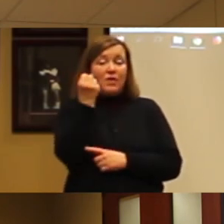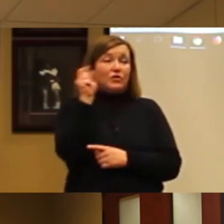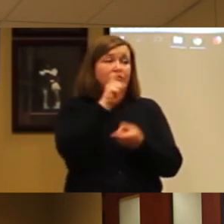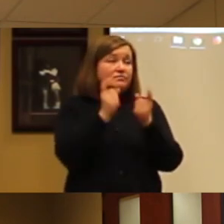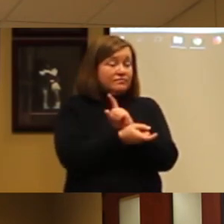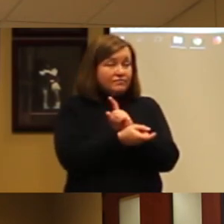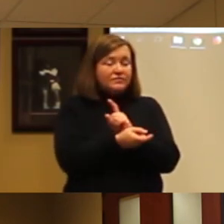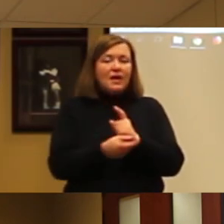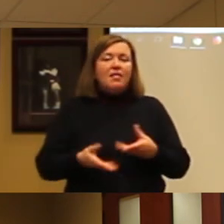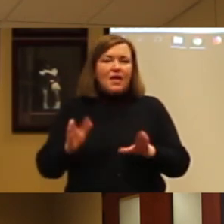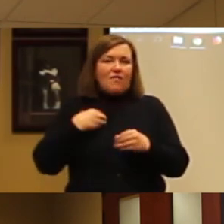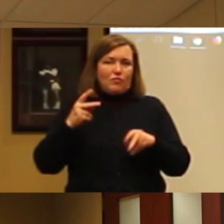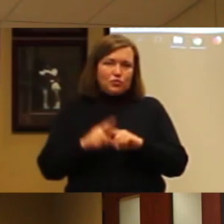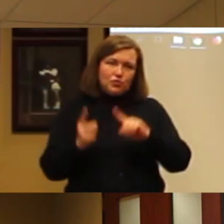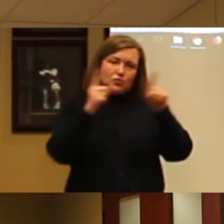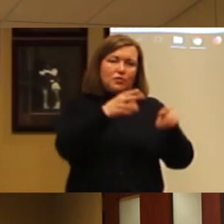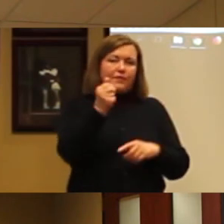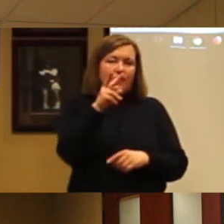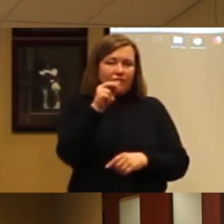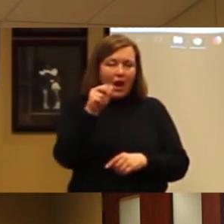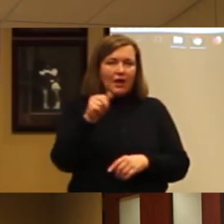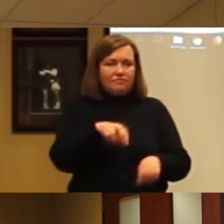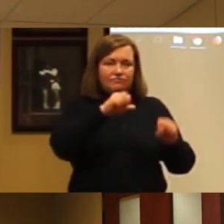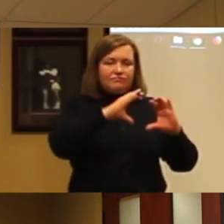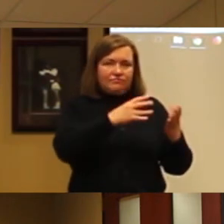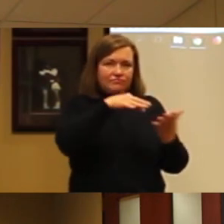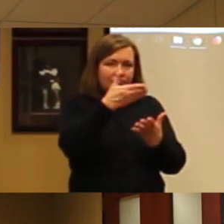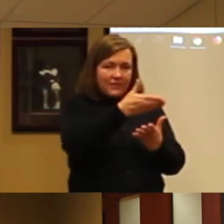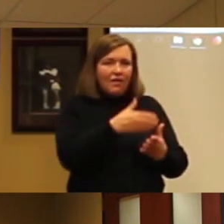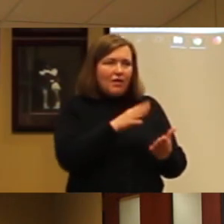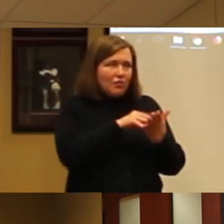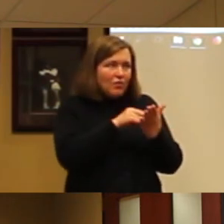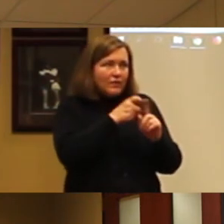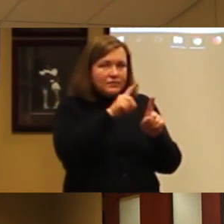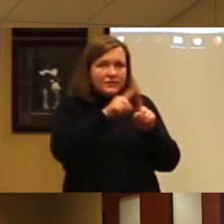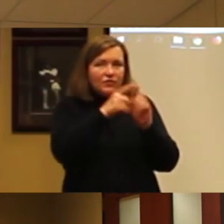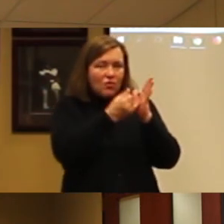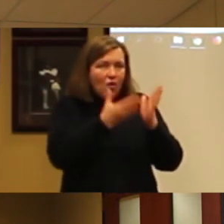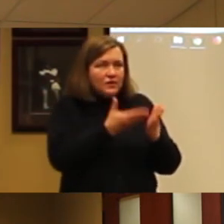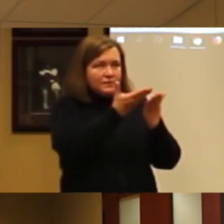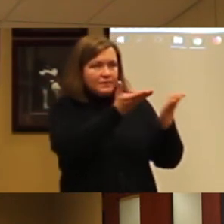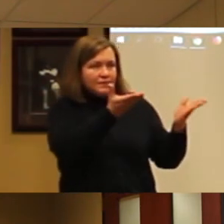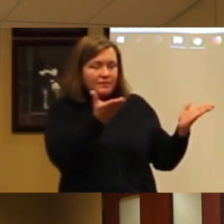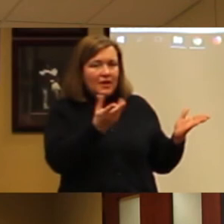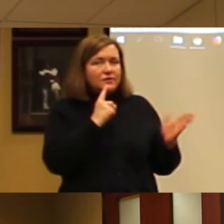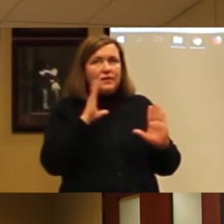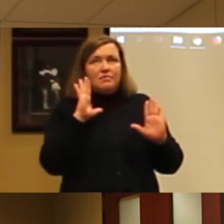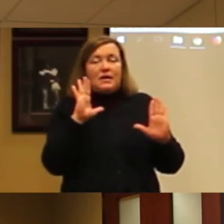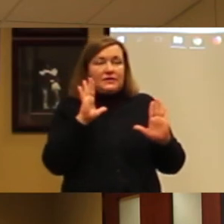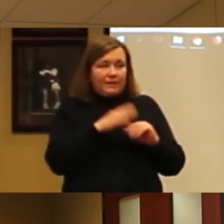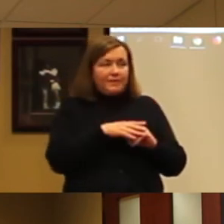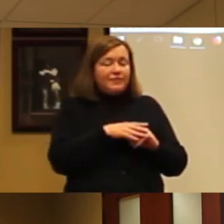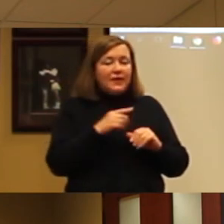to study and to take all the courses with all the different art institutes that were absolutely amazing to become